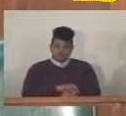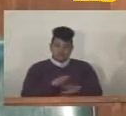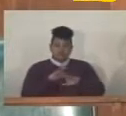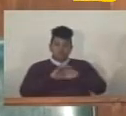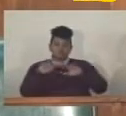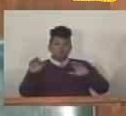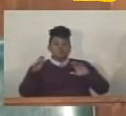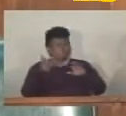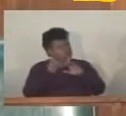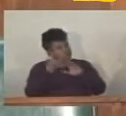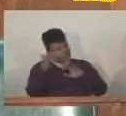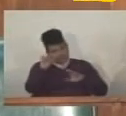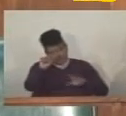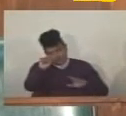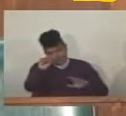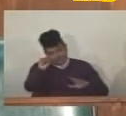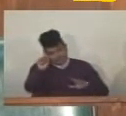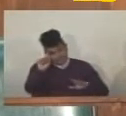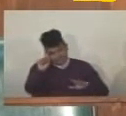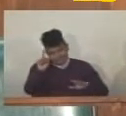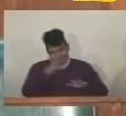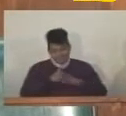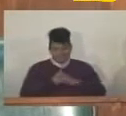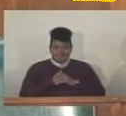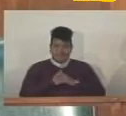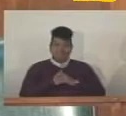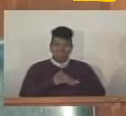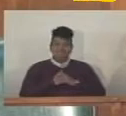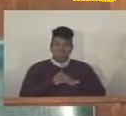Don't squander it.